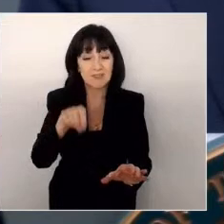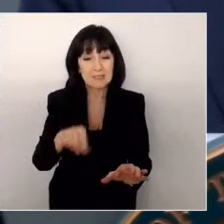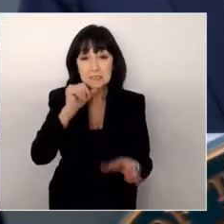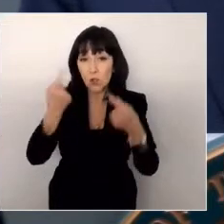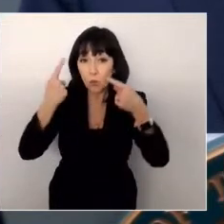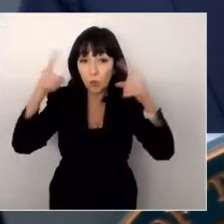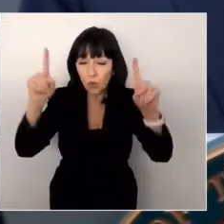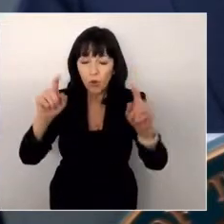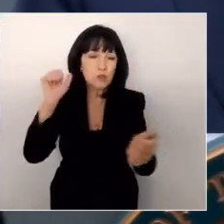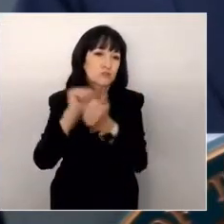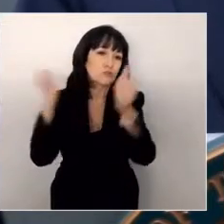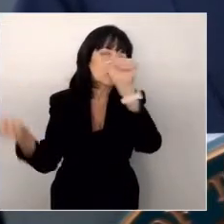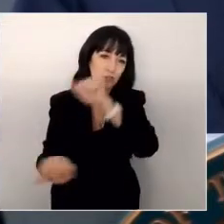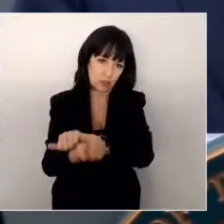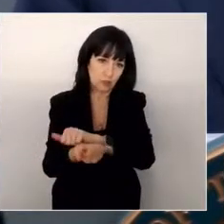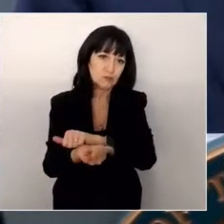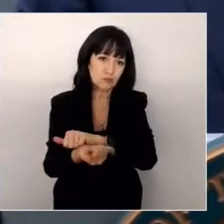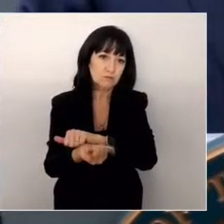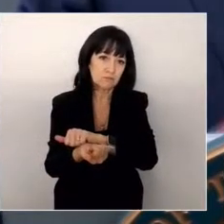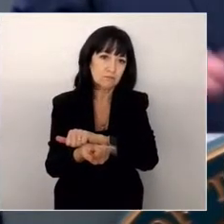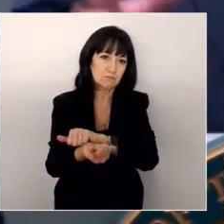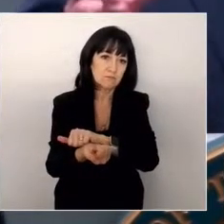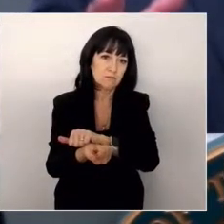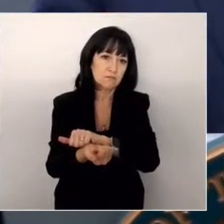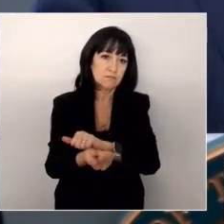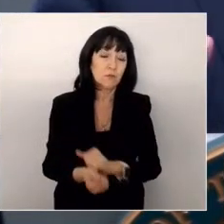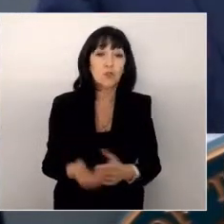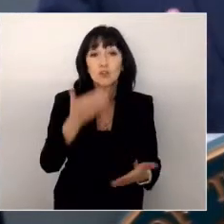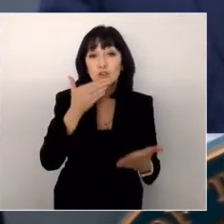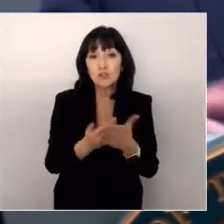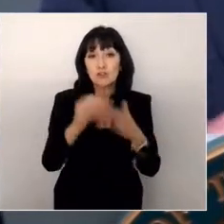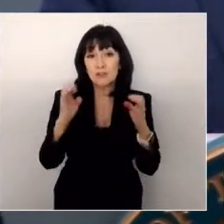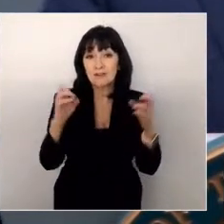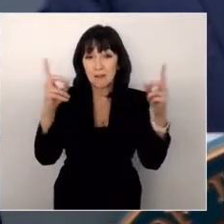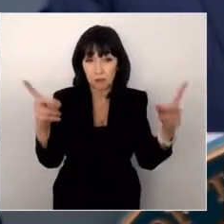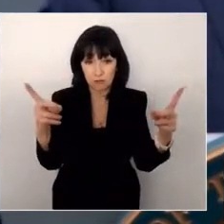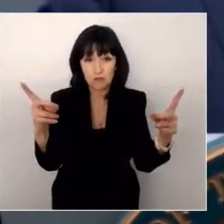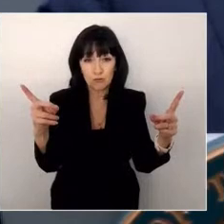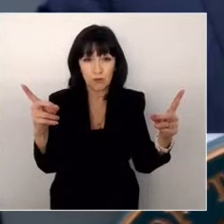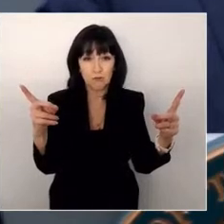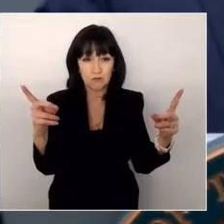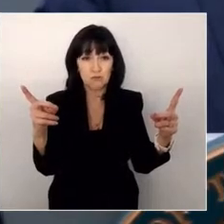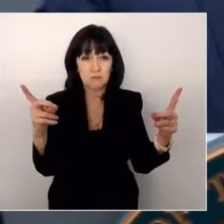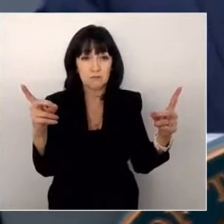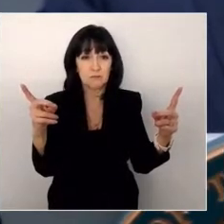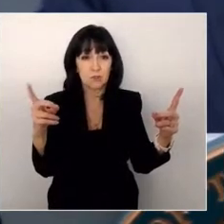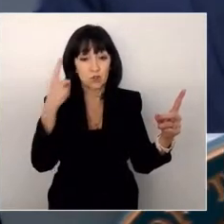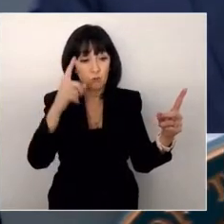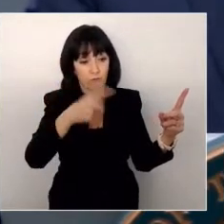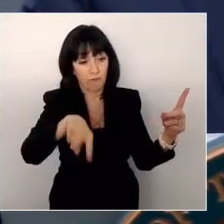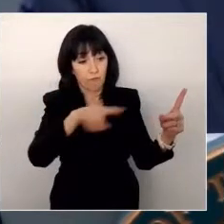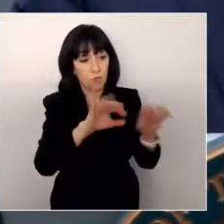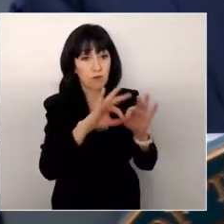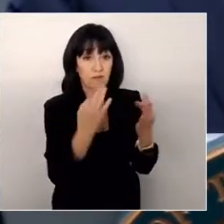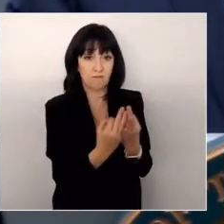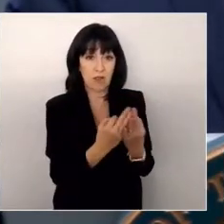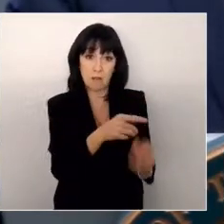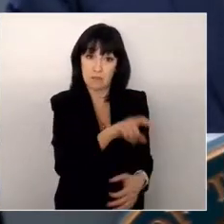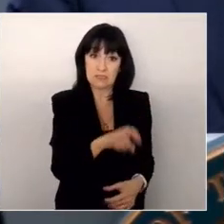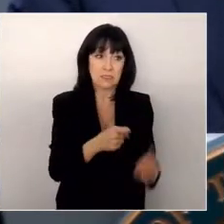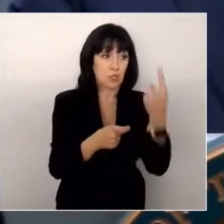children. We know that a good education is not the only thing that families need in order to be